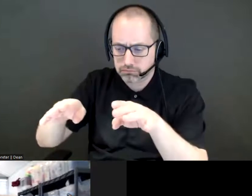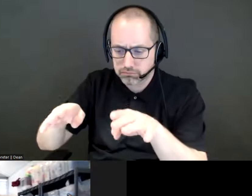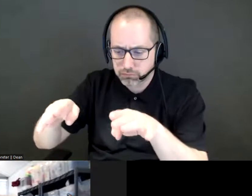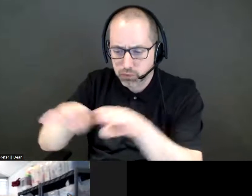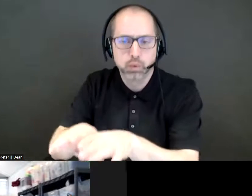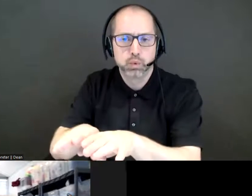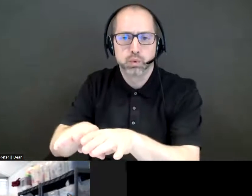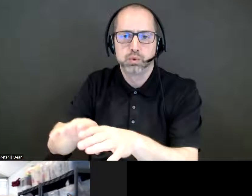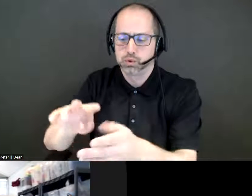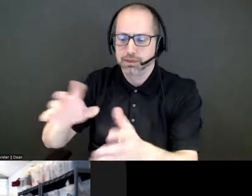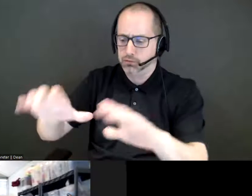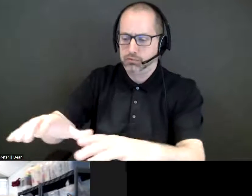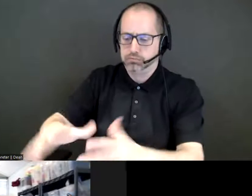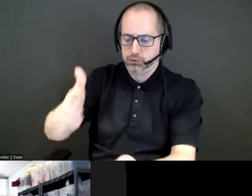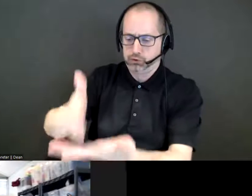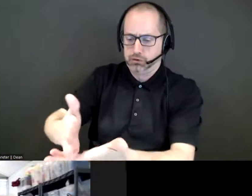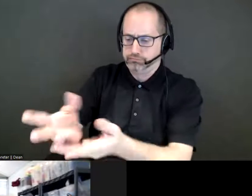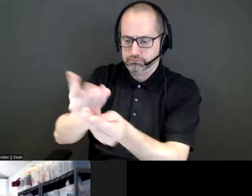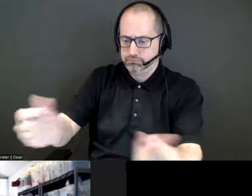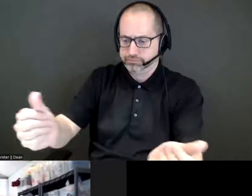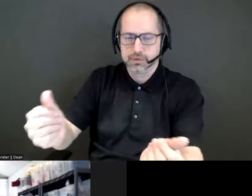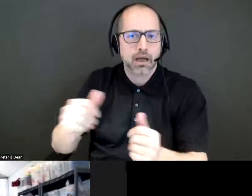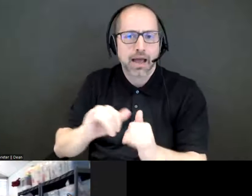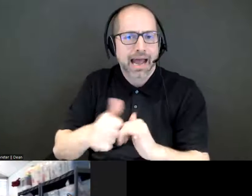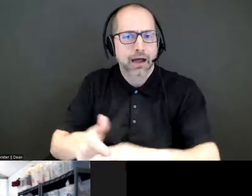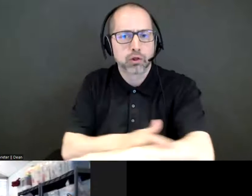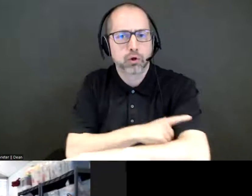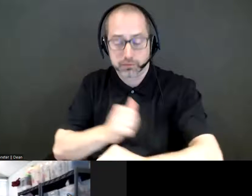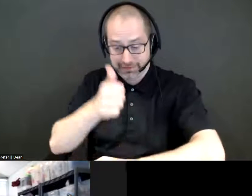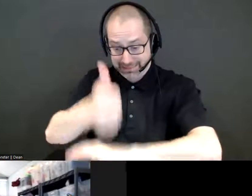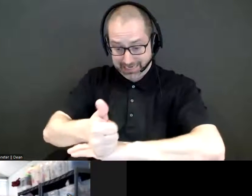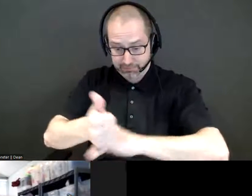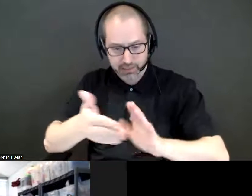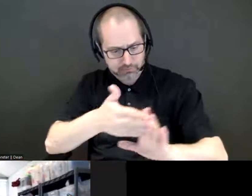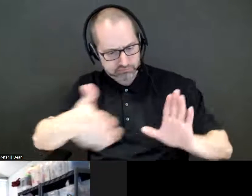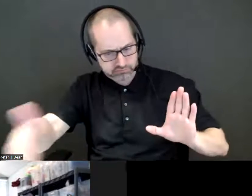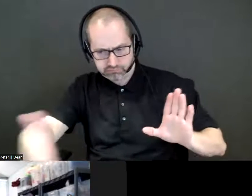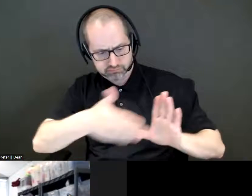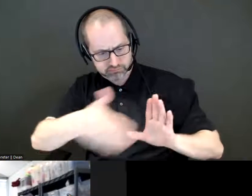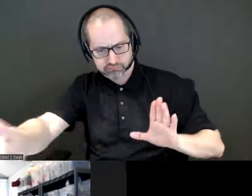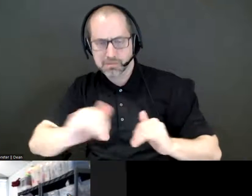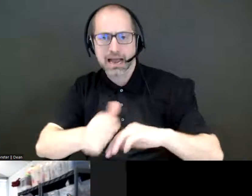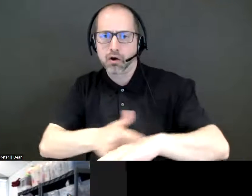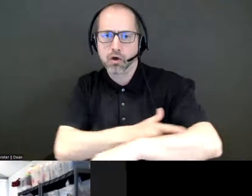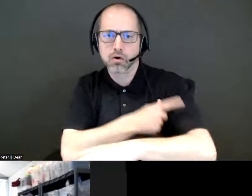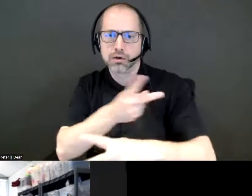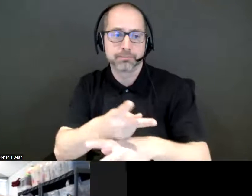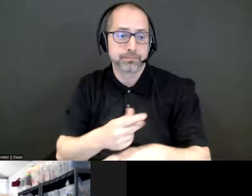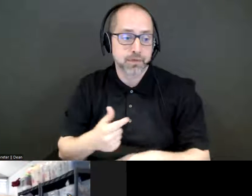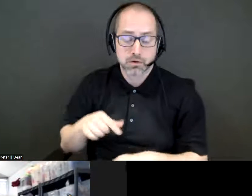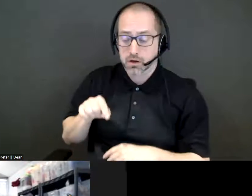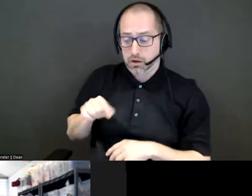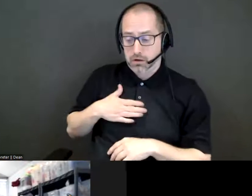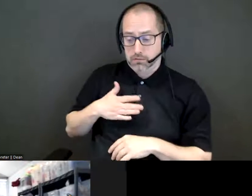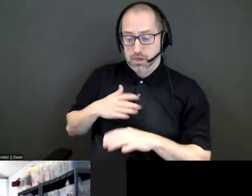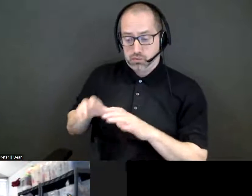average length of time that a group exists? You know, I think this one that I'm in now, we've